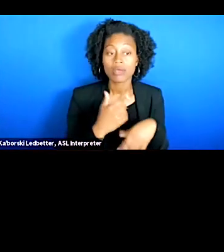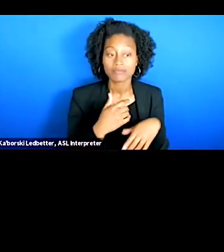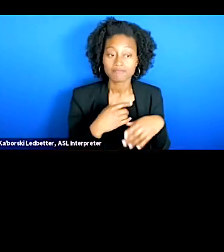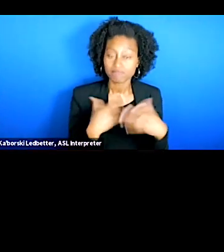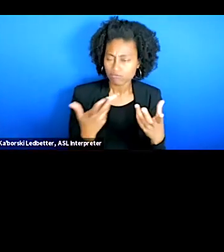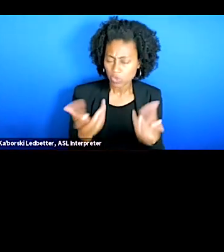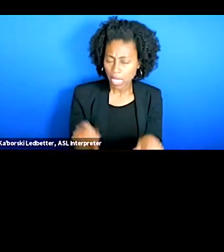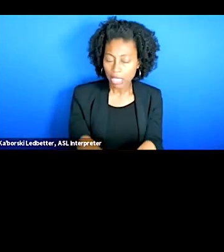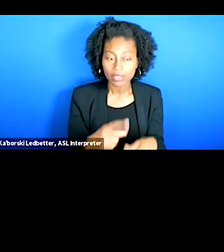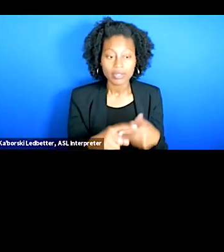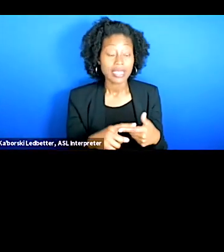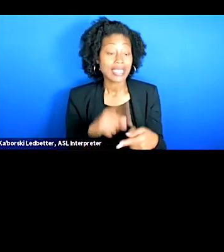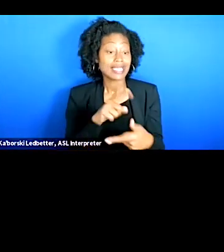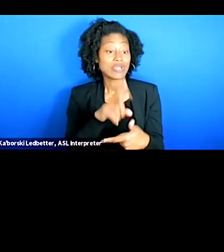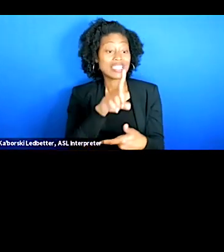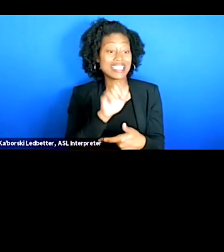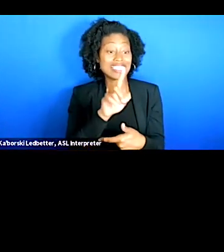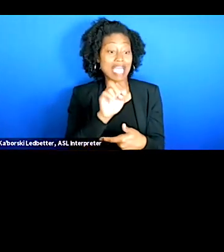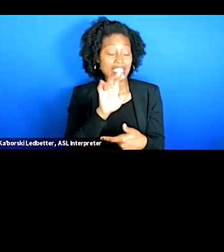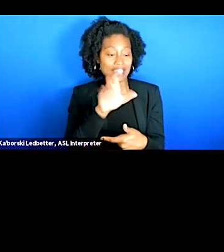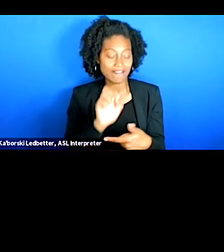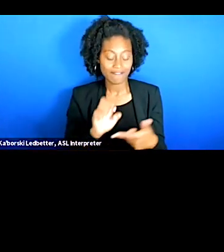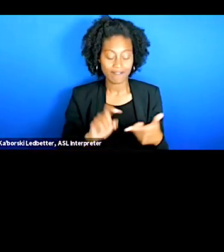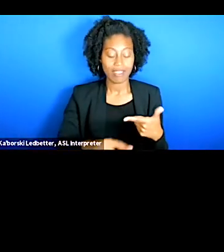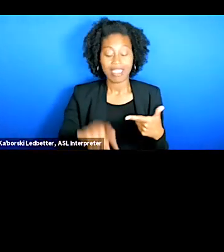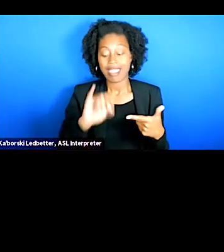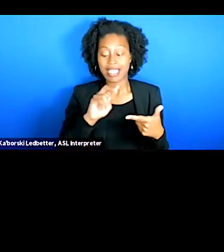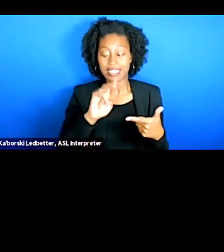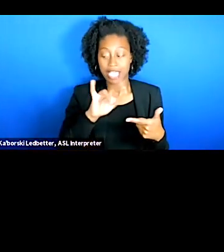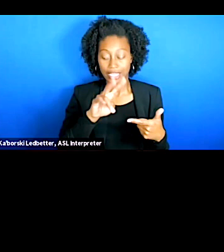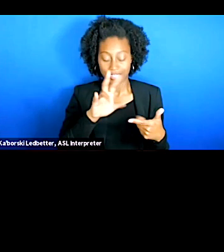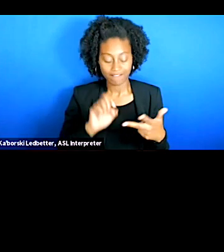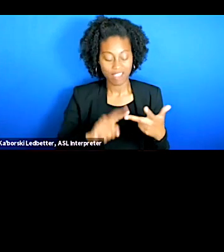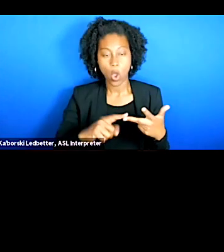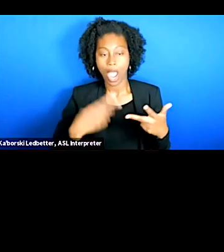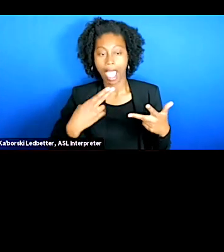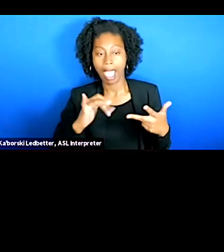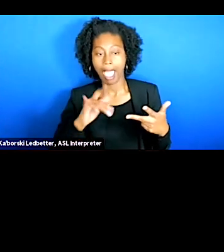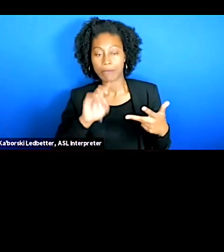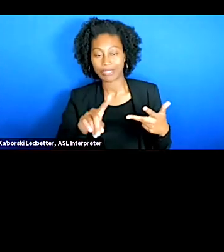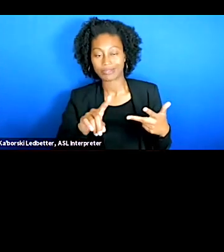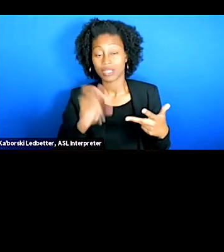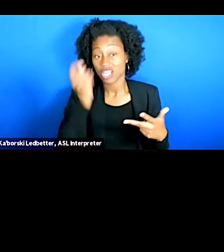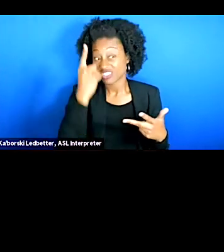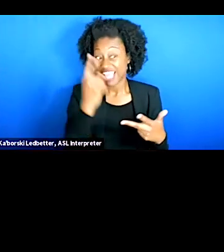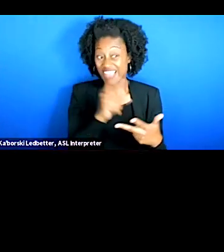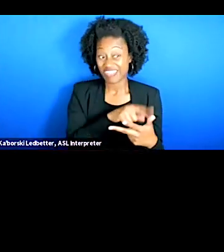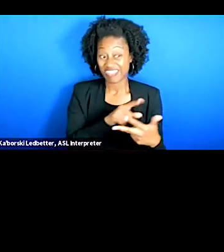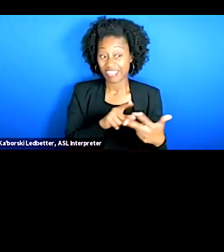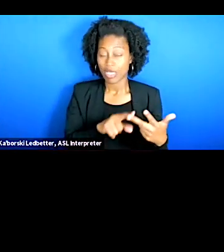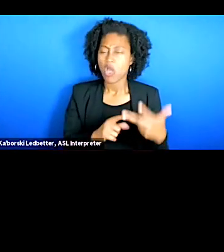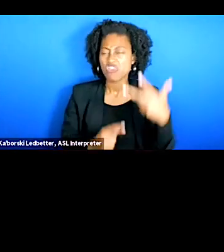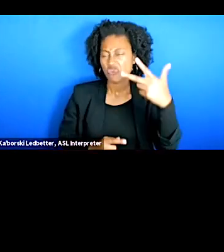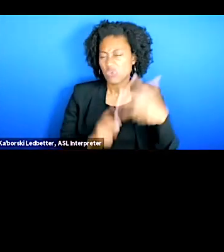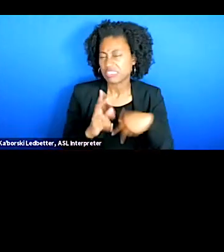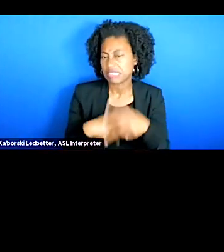deductive, inductive, and hybrid. Keep in mind that there are many other coding approaches, and these are the